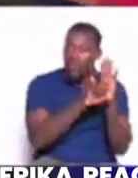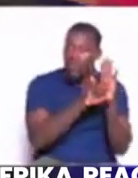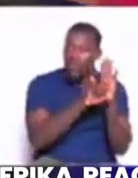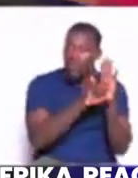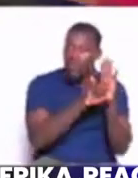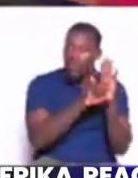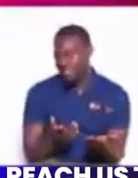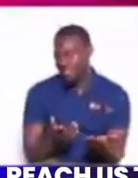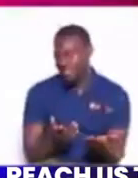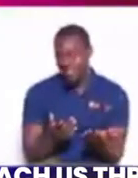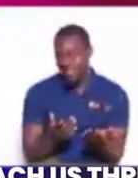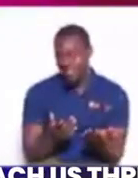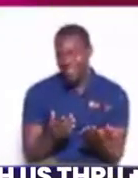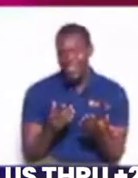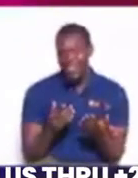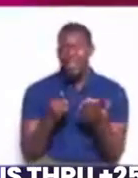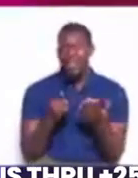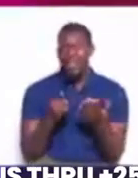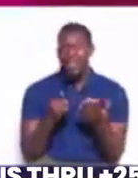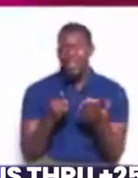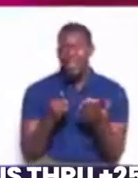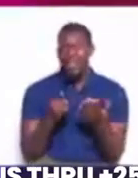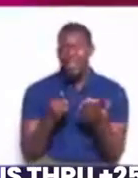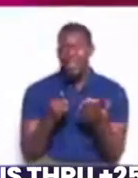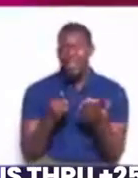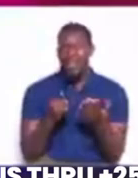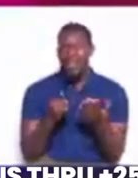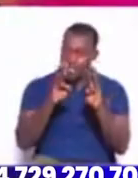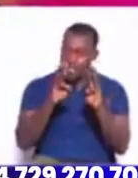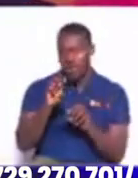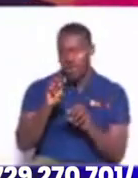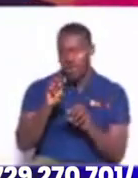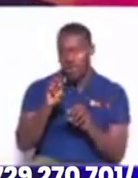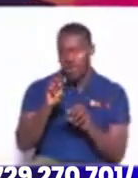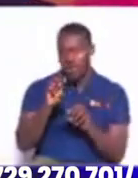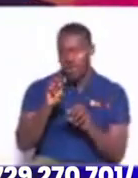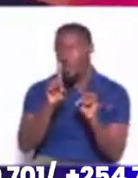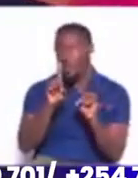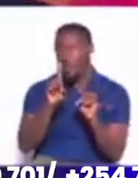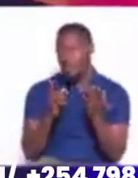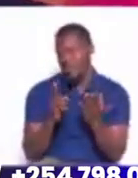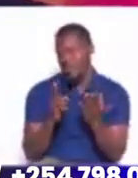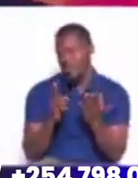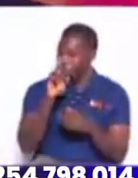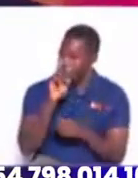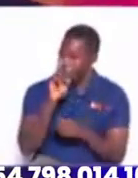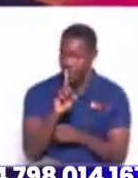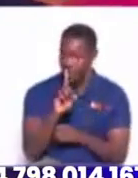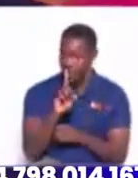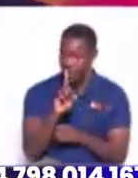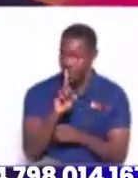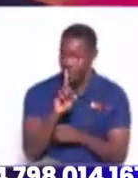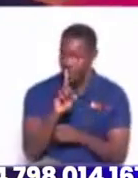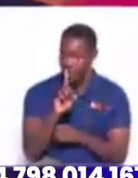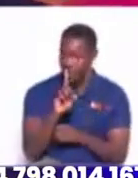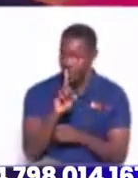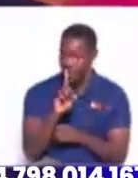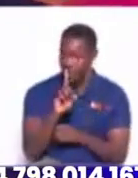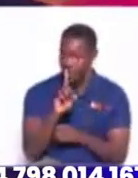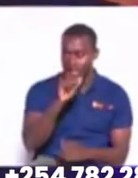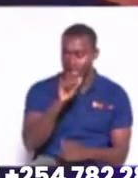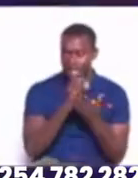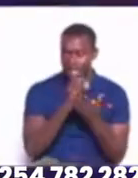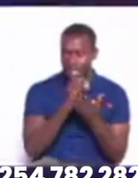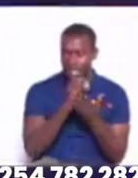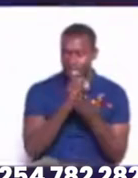two methods of salvation. The Bible says in Titus chapter 2, verse 11, the grace of God that